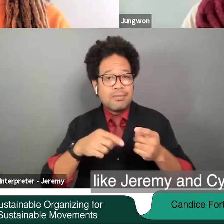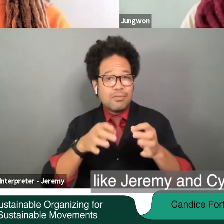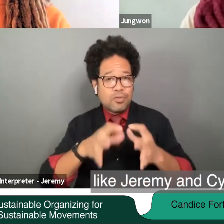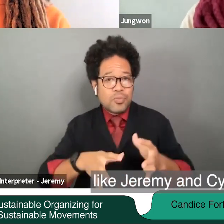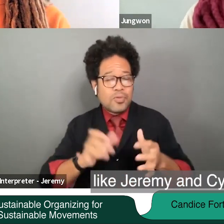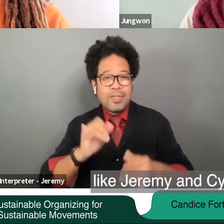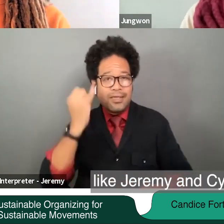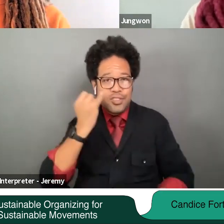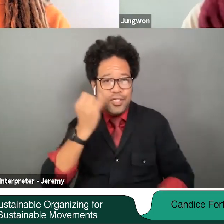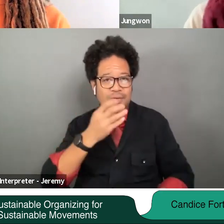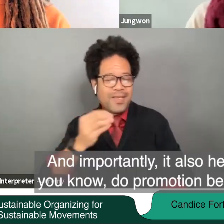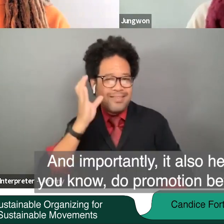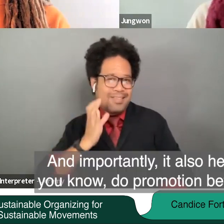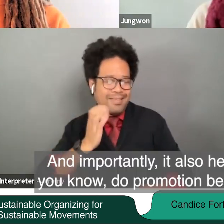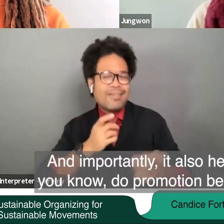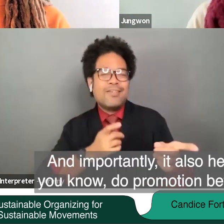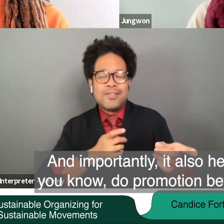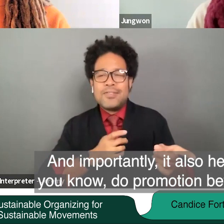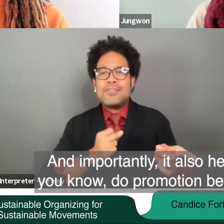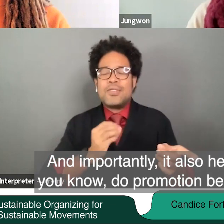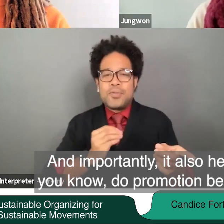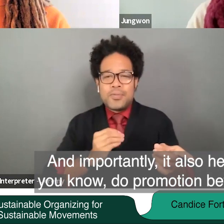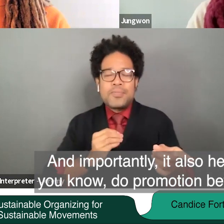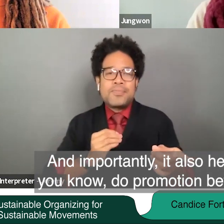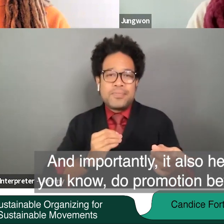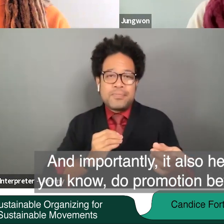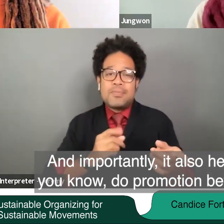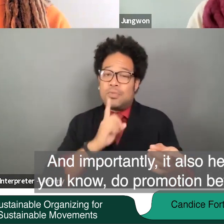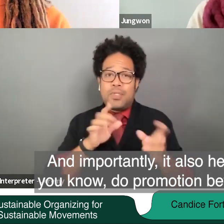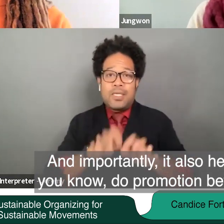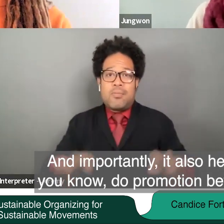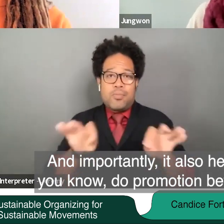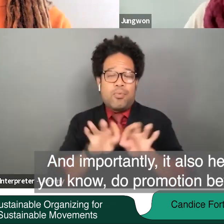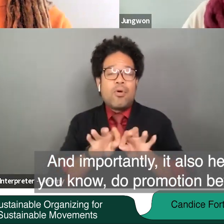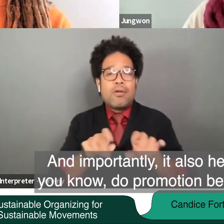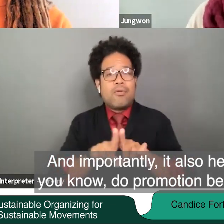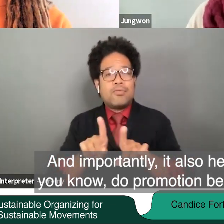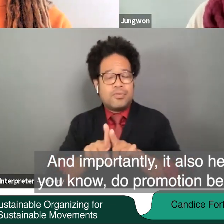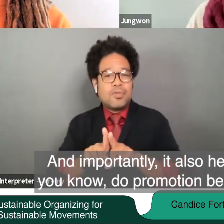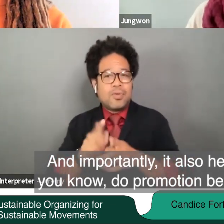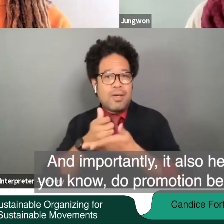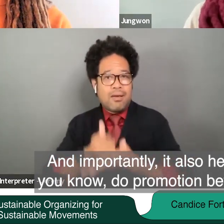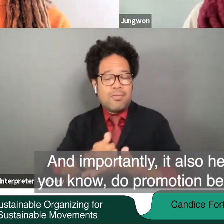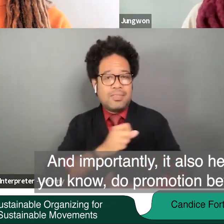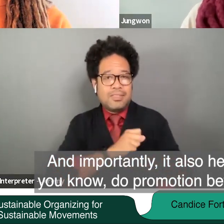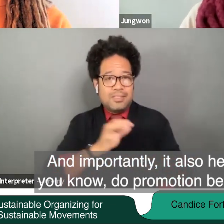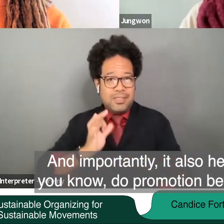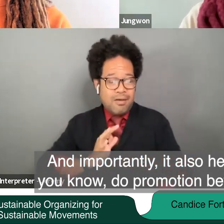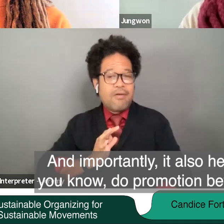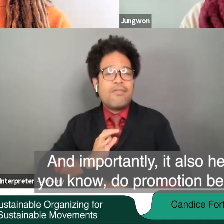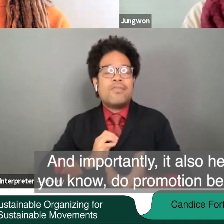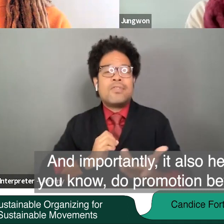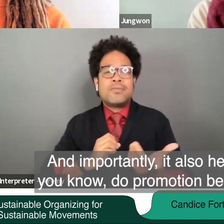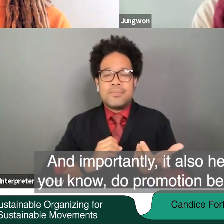like Jeremy and Cynthia. And importantly, it also helps our staff